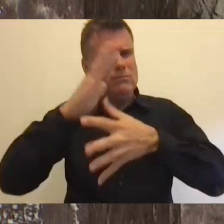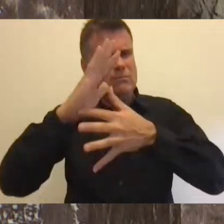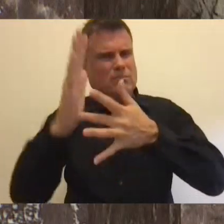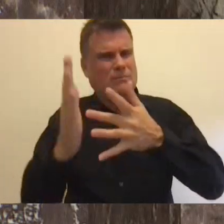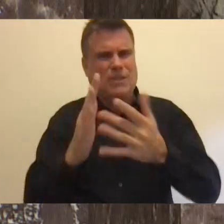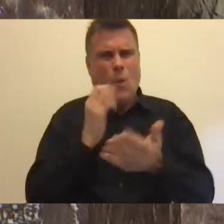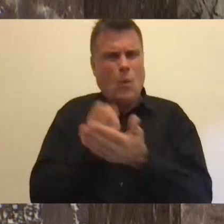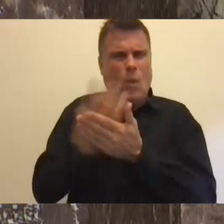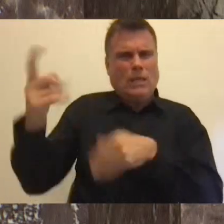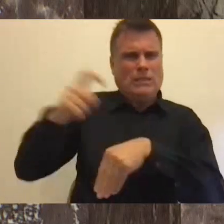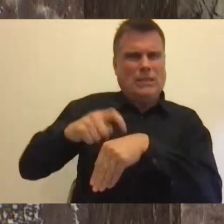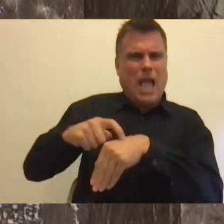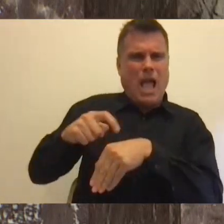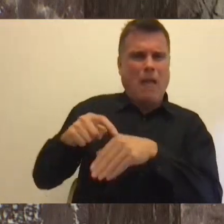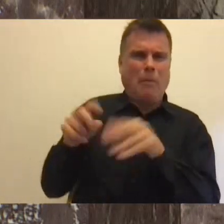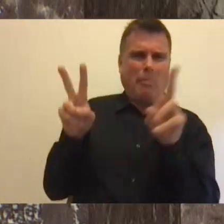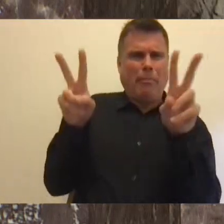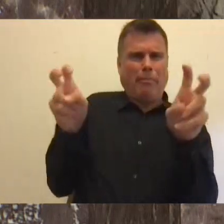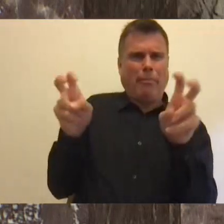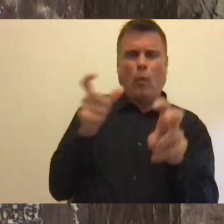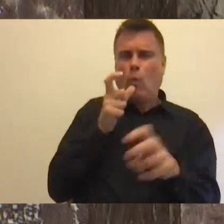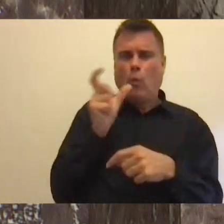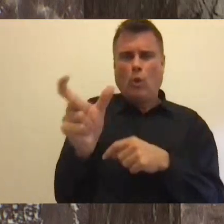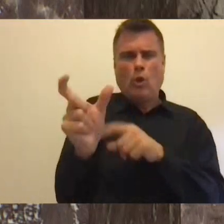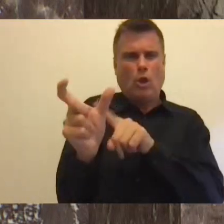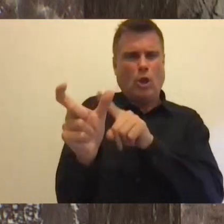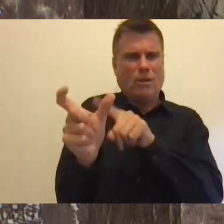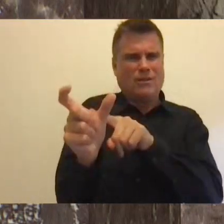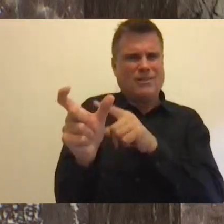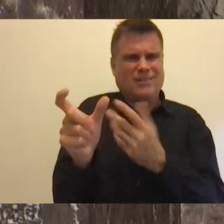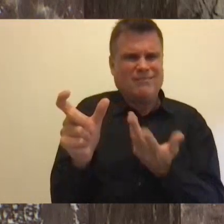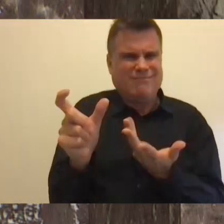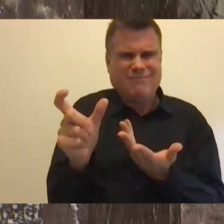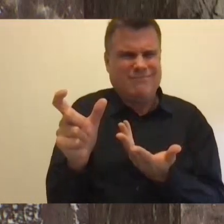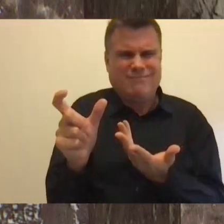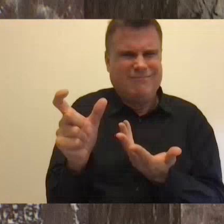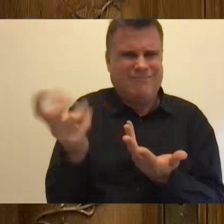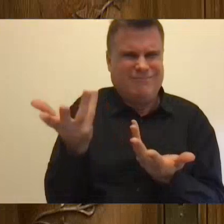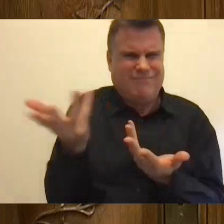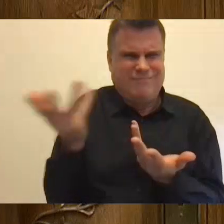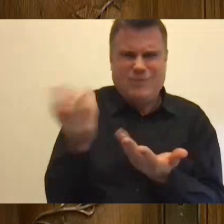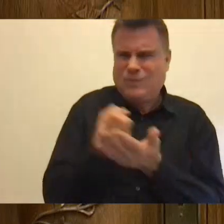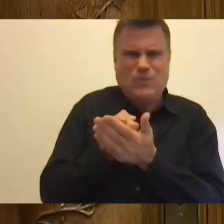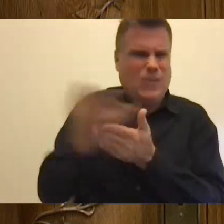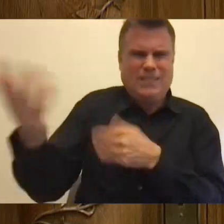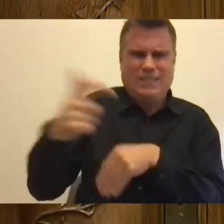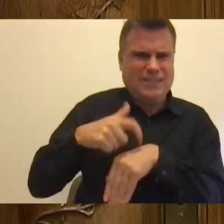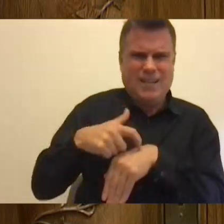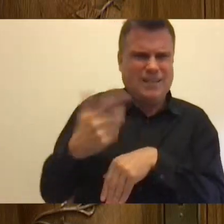now is a waste of taxpayer dollars, it's a waste of people's time, Honourable Speaker.